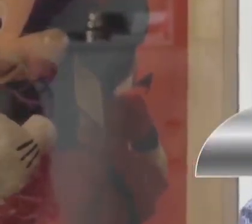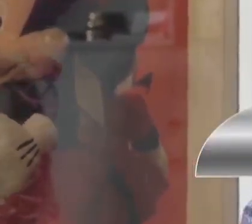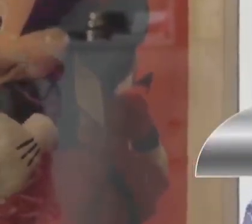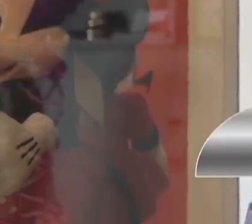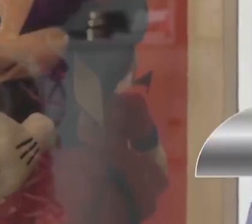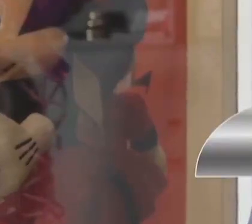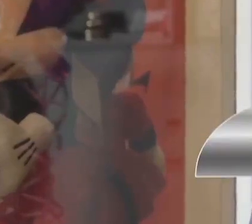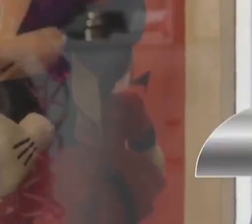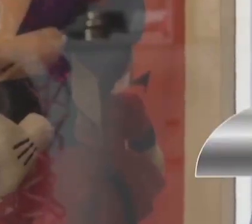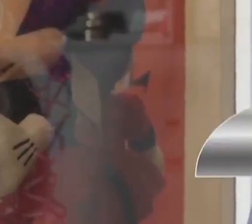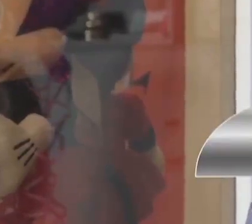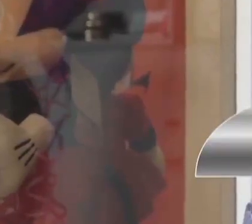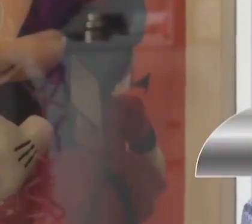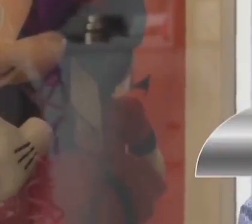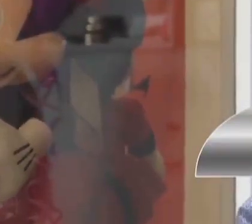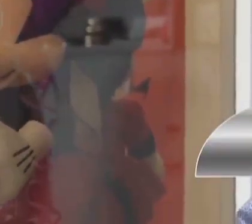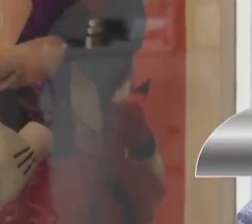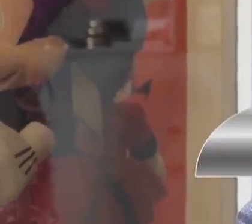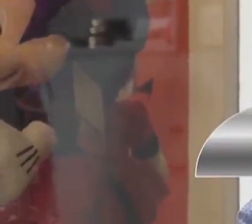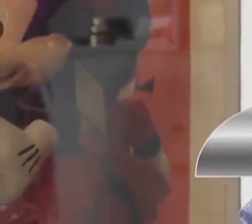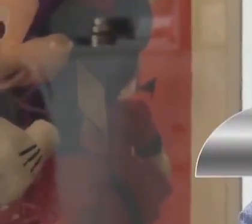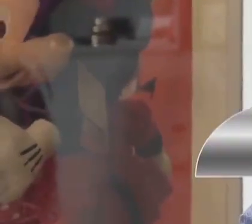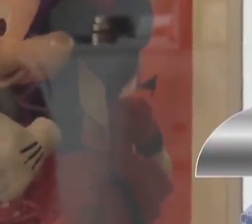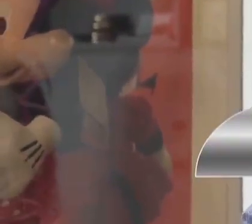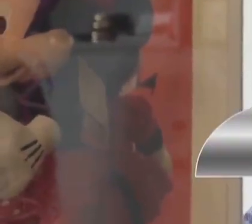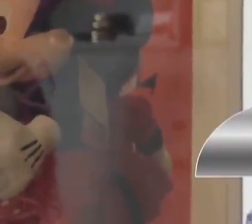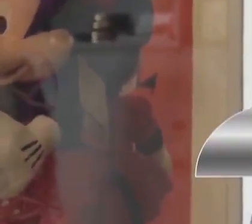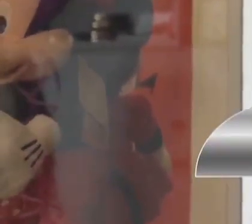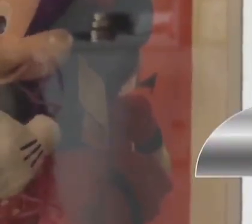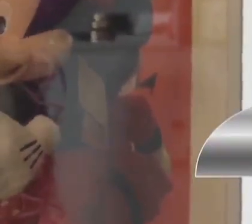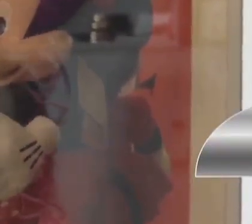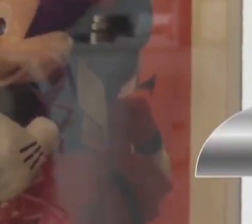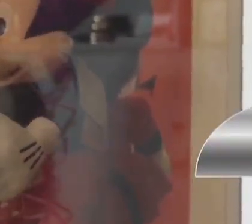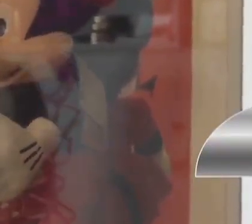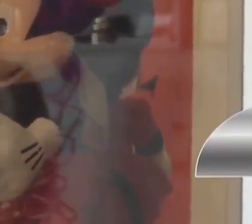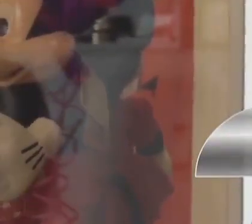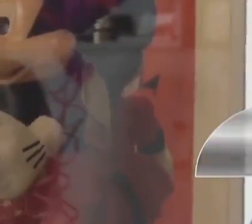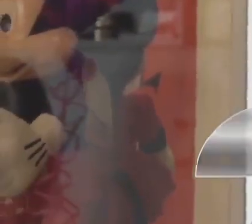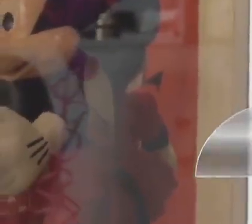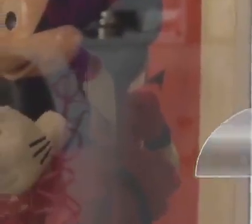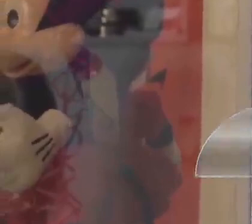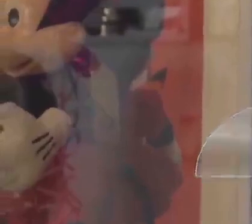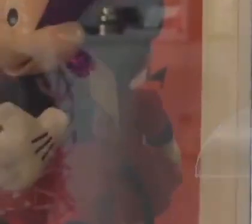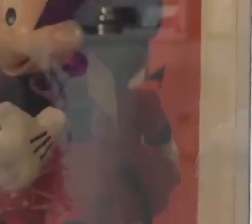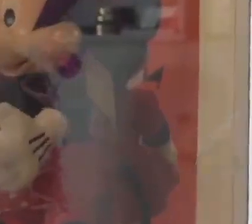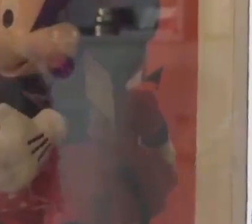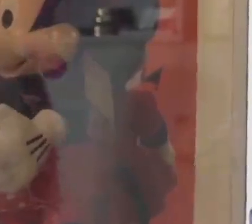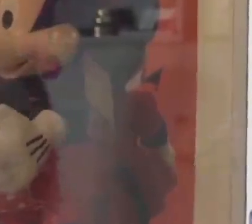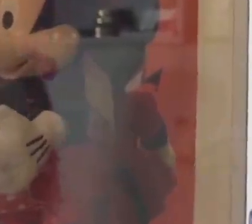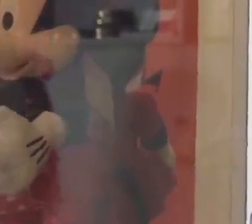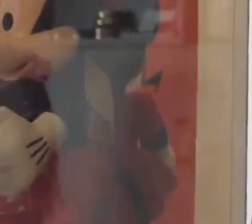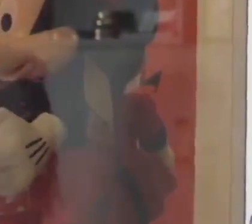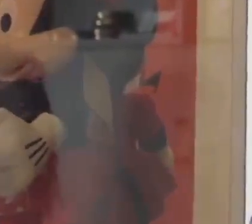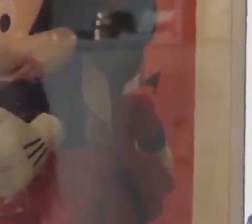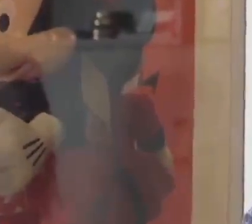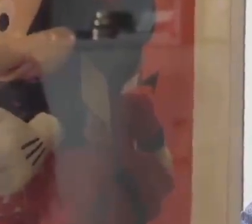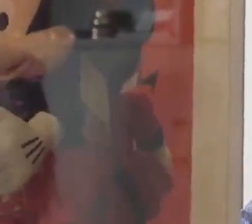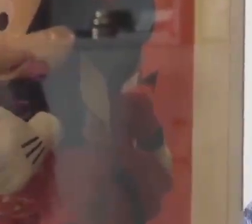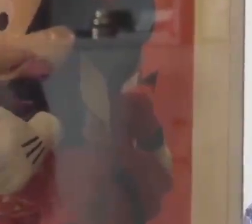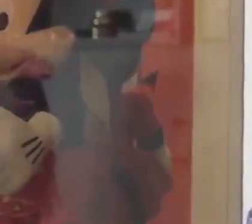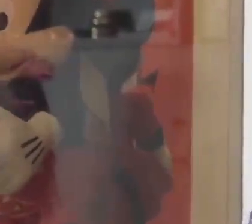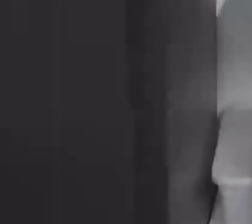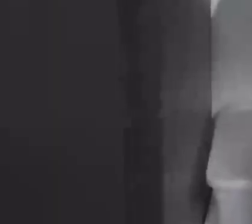for traditional loan facilities and provides grant funding for up to a maximum of $15,000